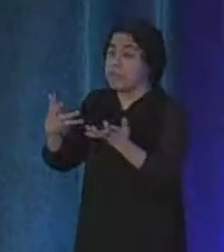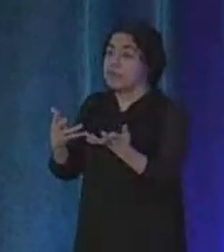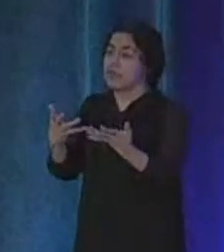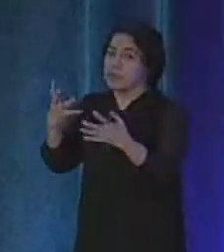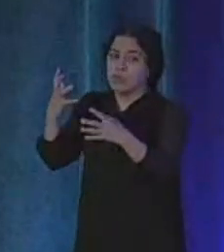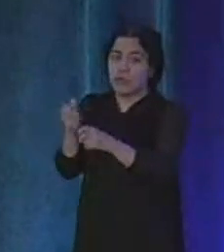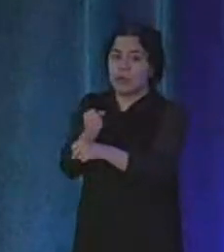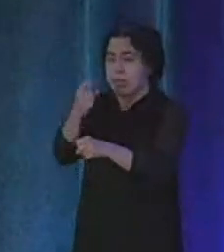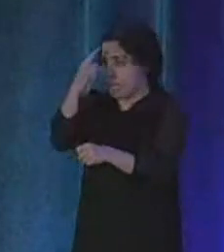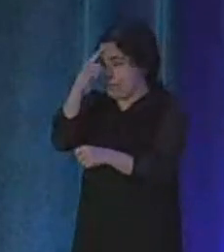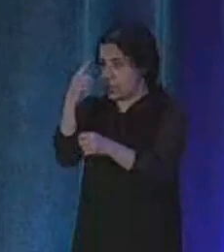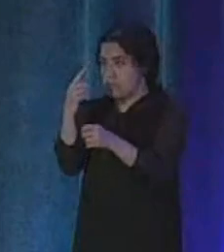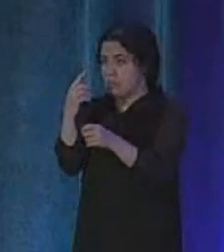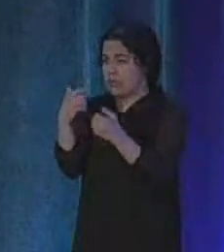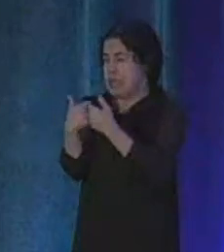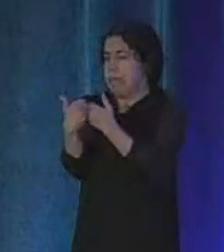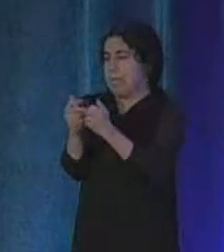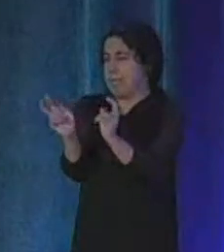the mental game.